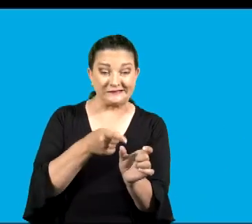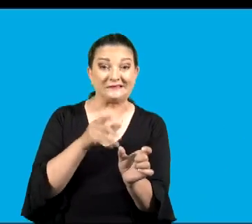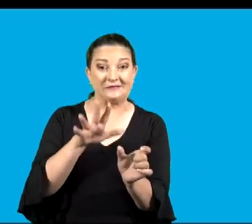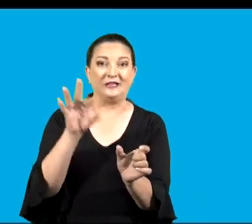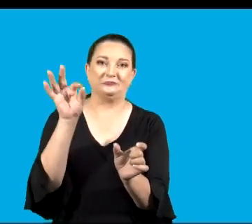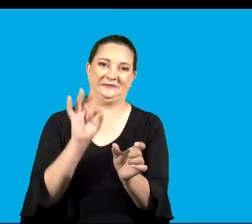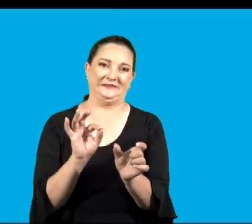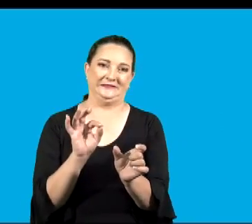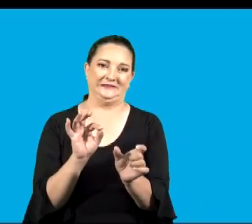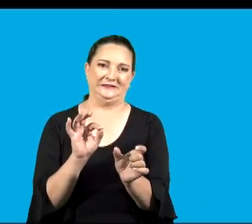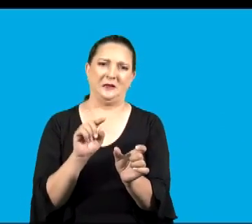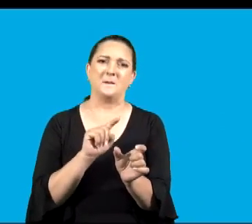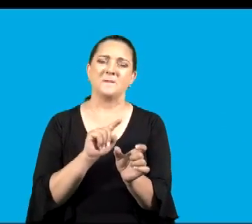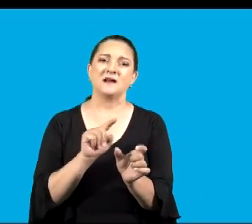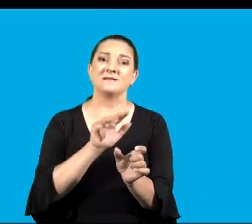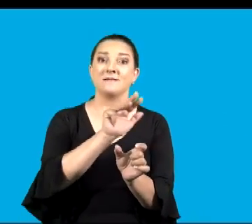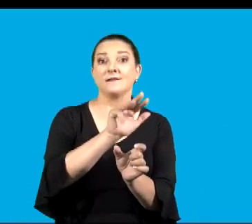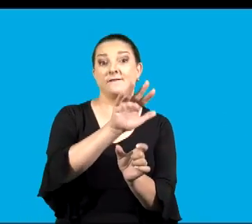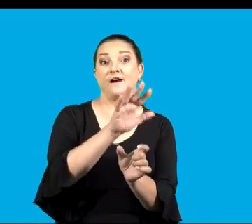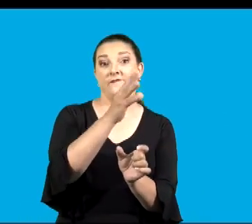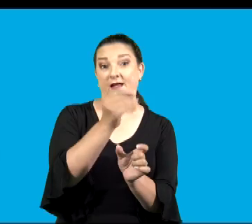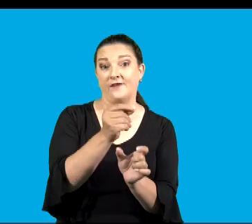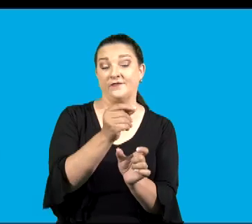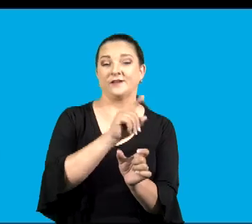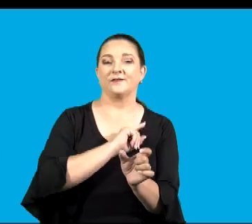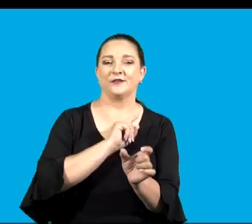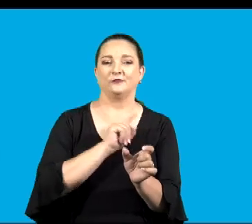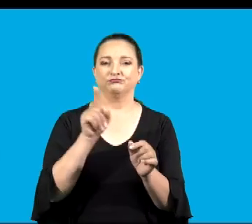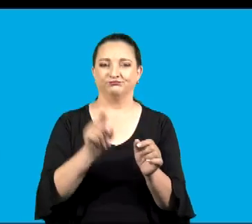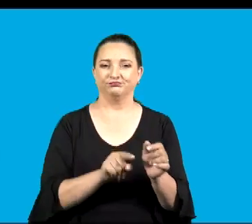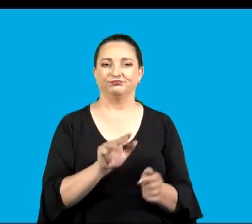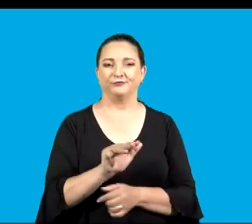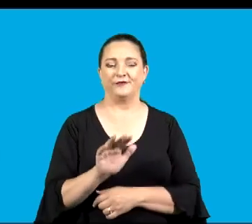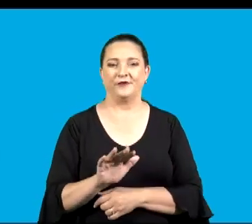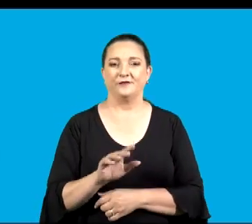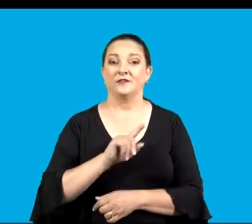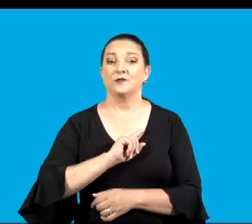of 5%, and what you have is the 95 multiplied by